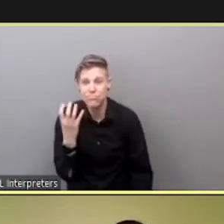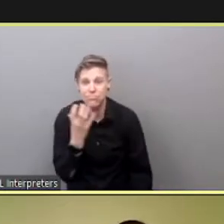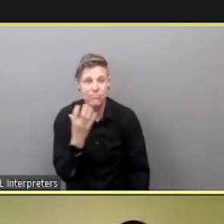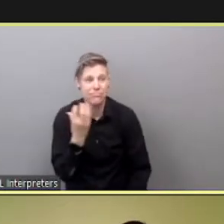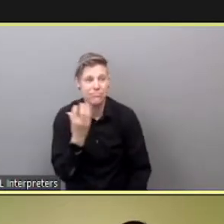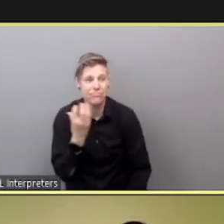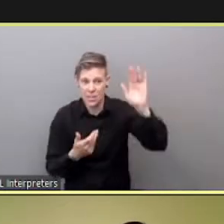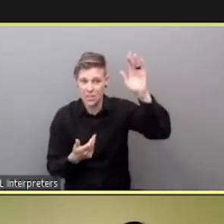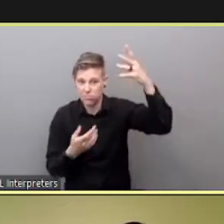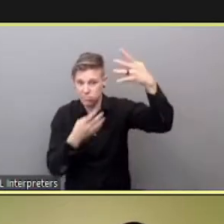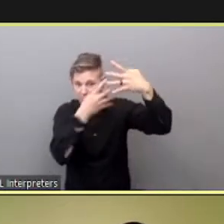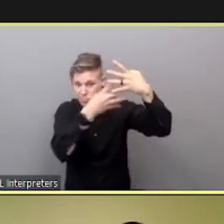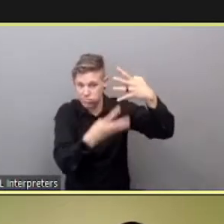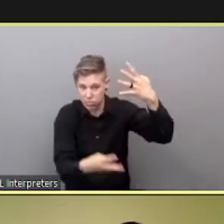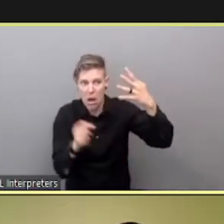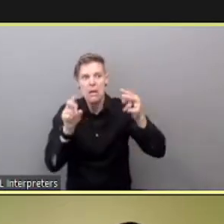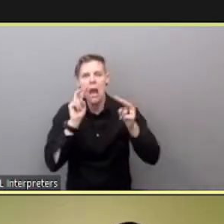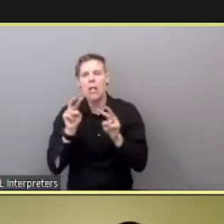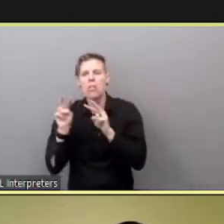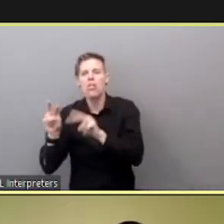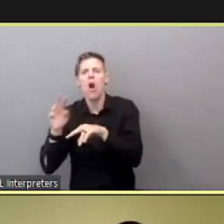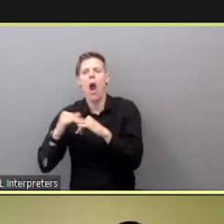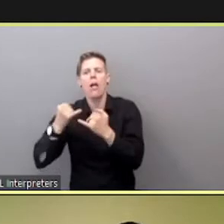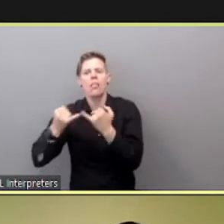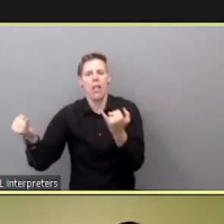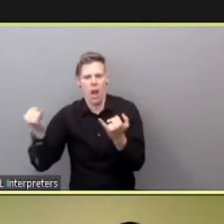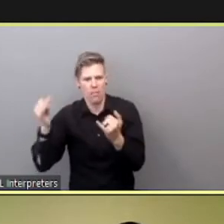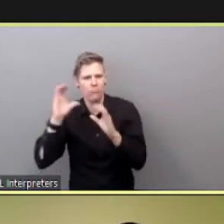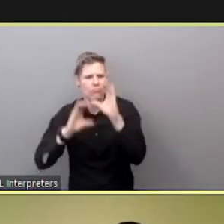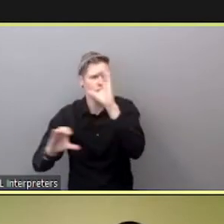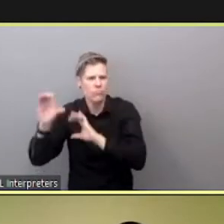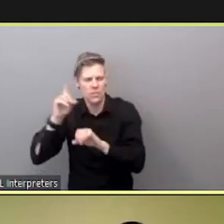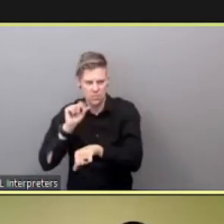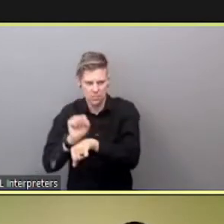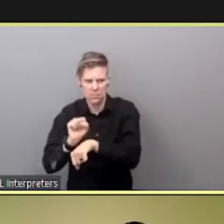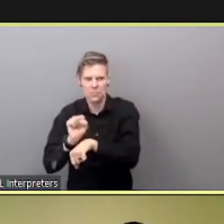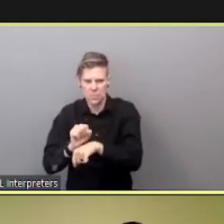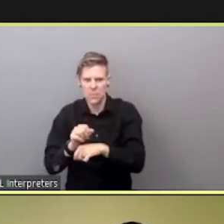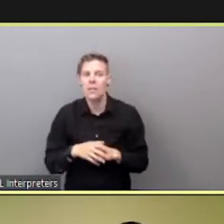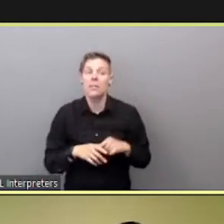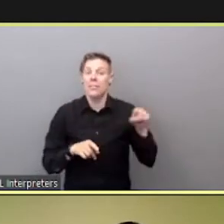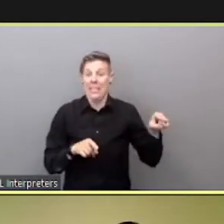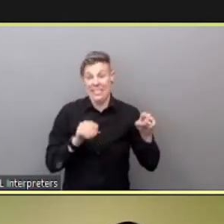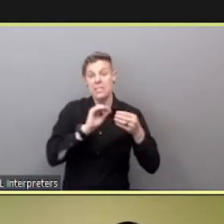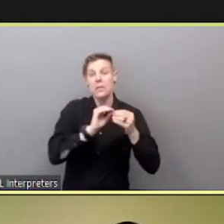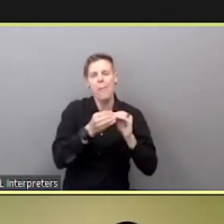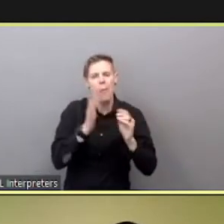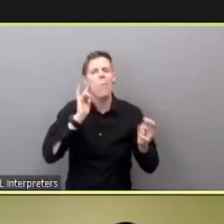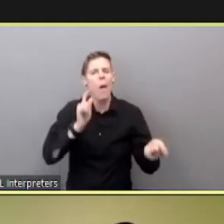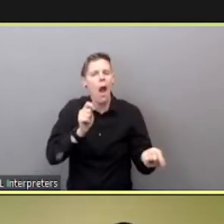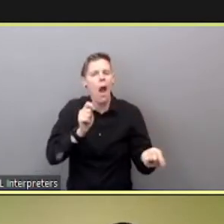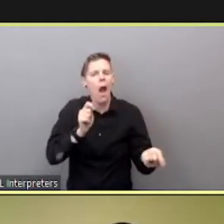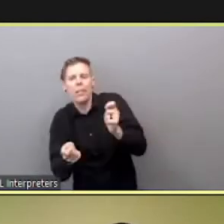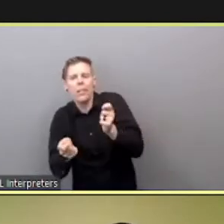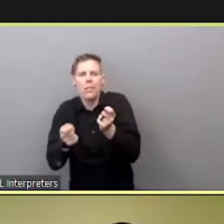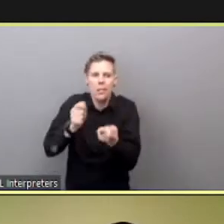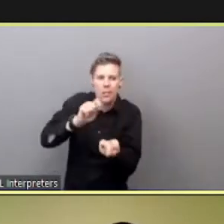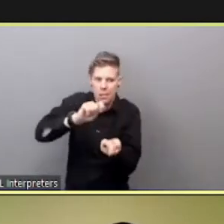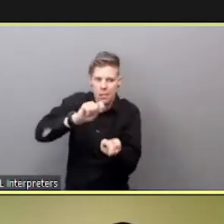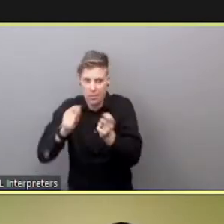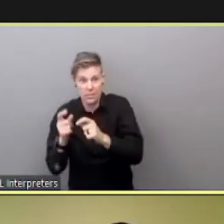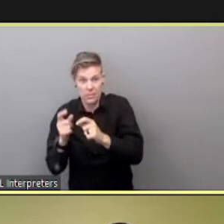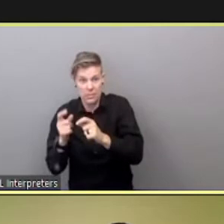Mexico. You'll see that change over time, going back to 2008, from just over 40,000 jobs to more than 80,000